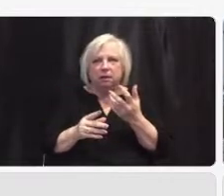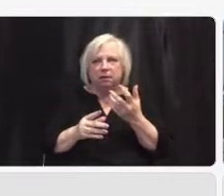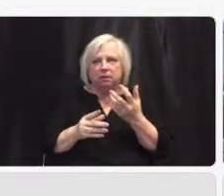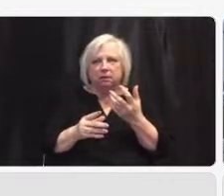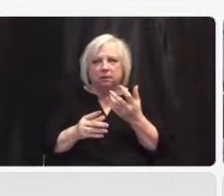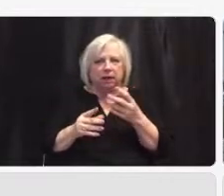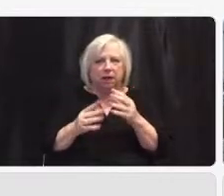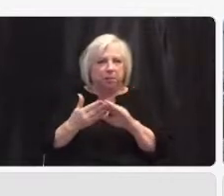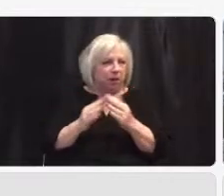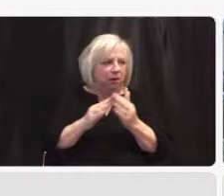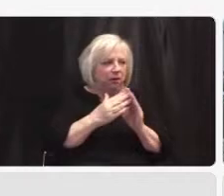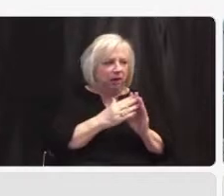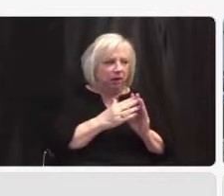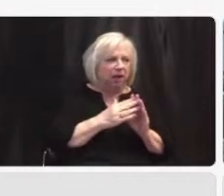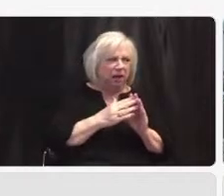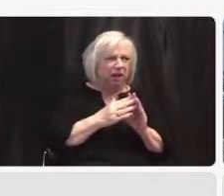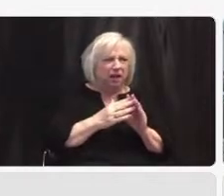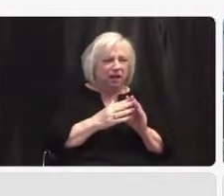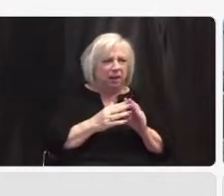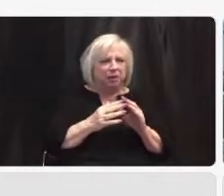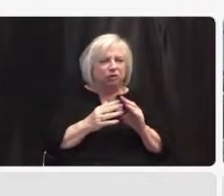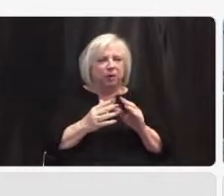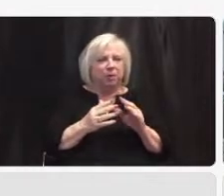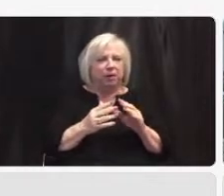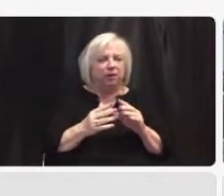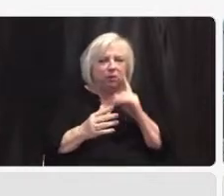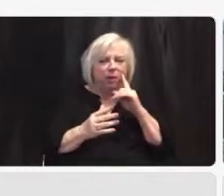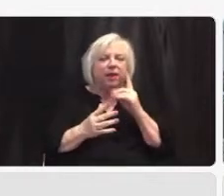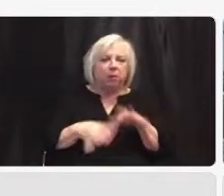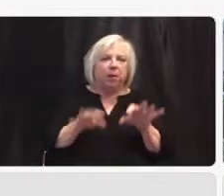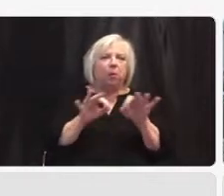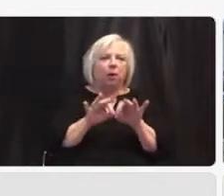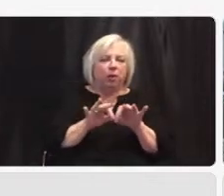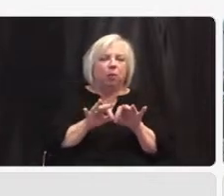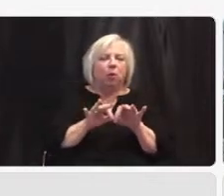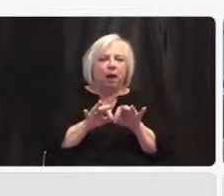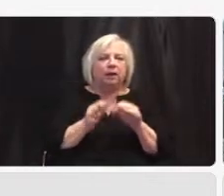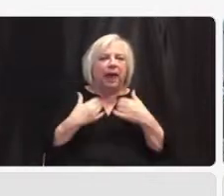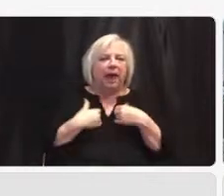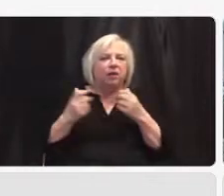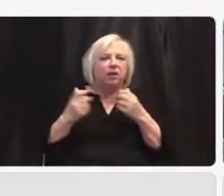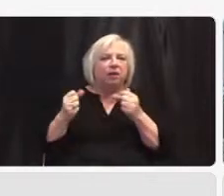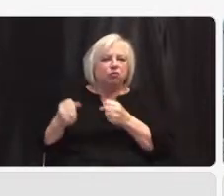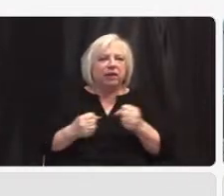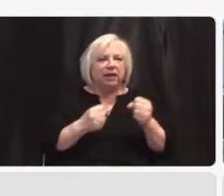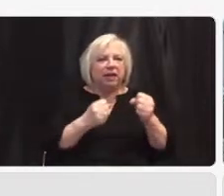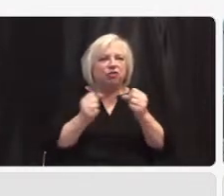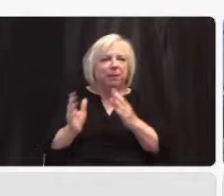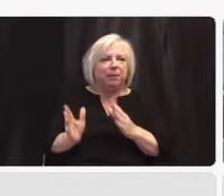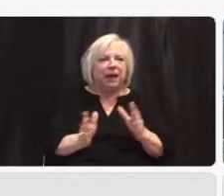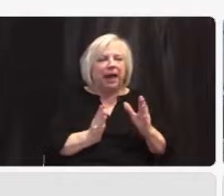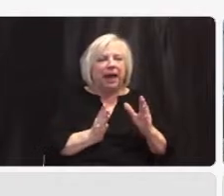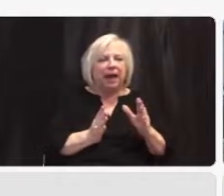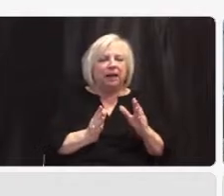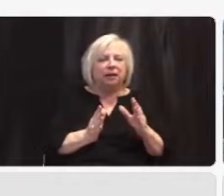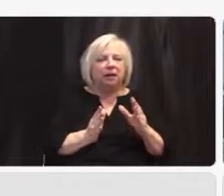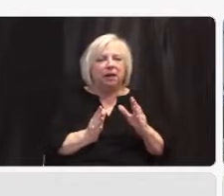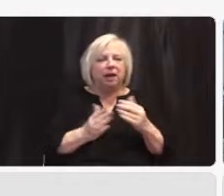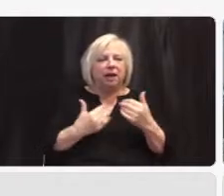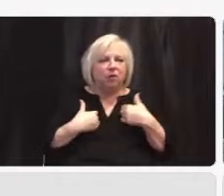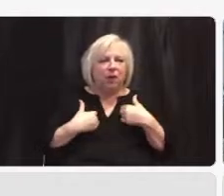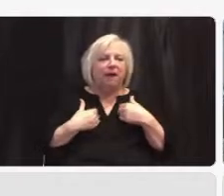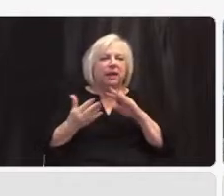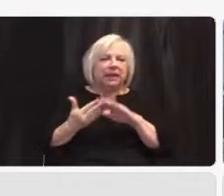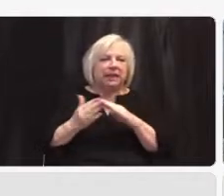to me, I think it would be really worthwhile getting some kind of strategic plan around sort of how the